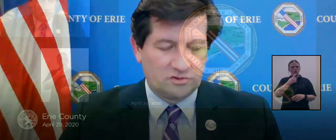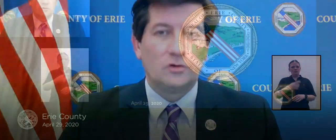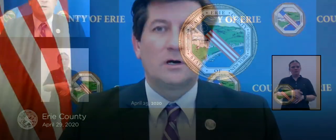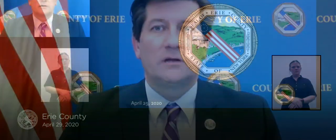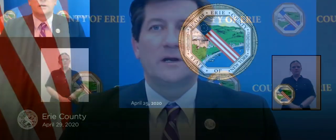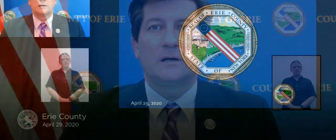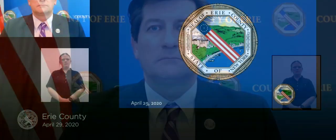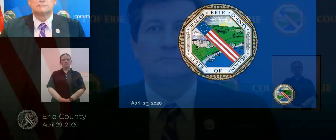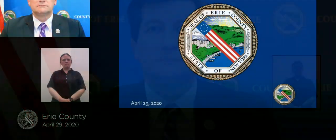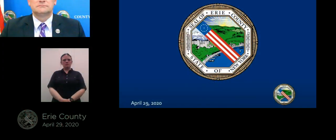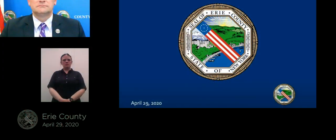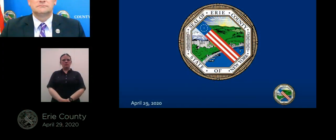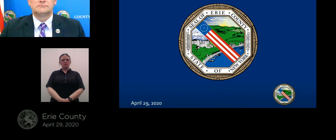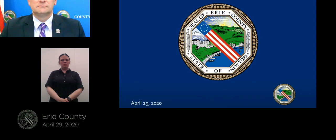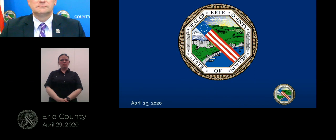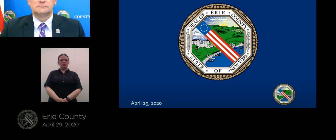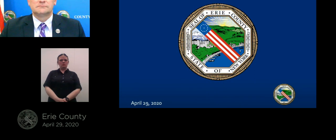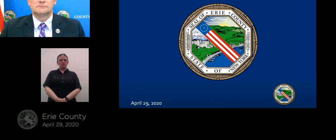Channel 2, are you there?